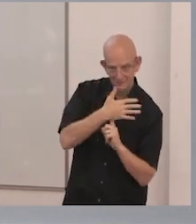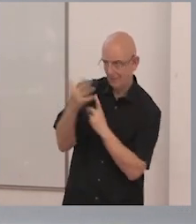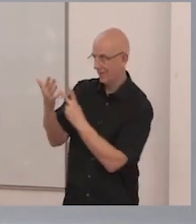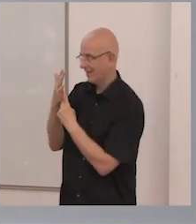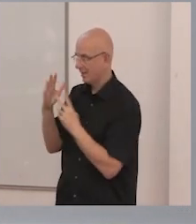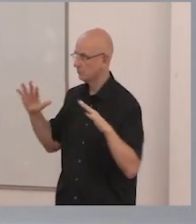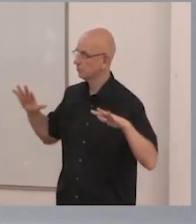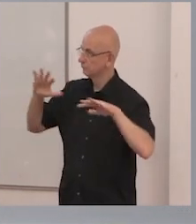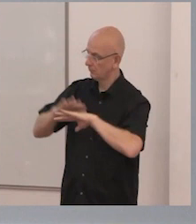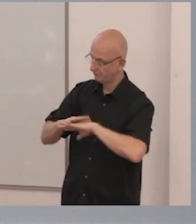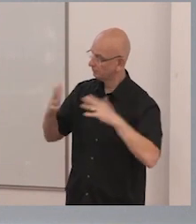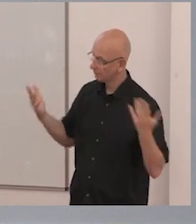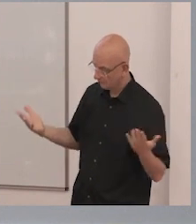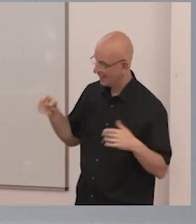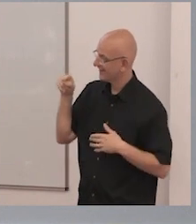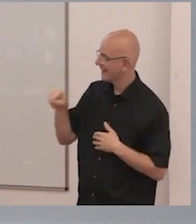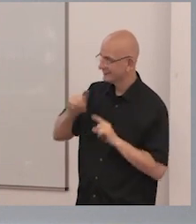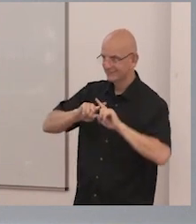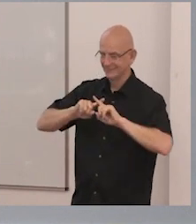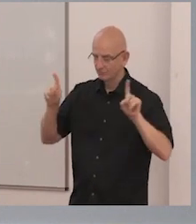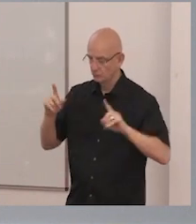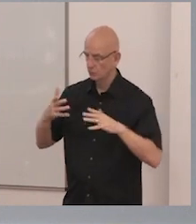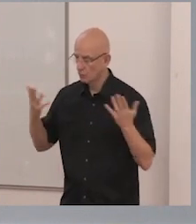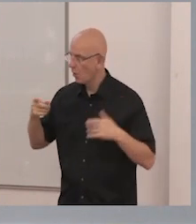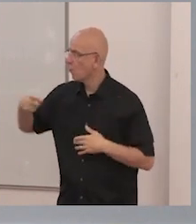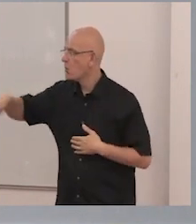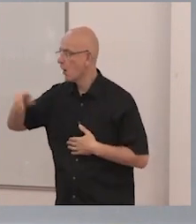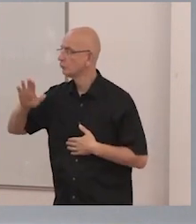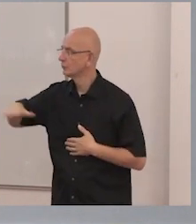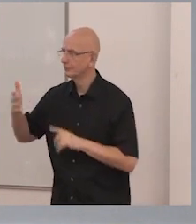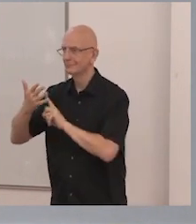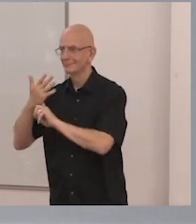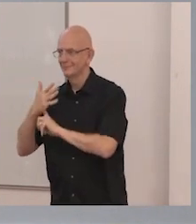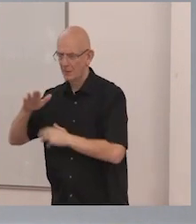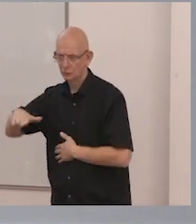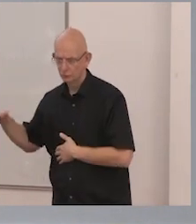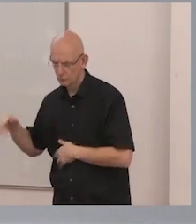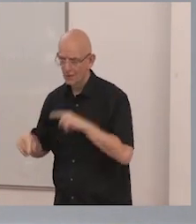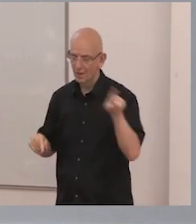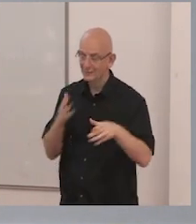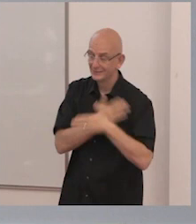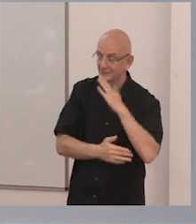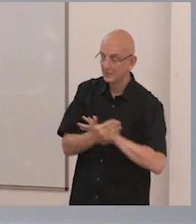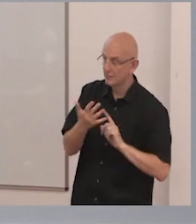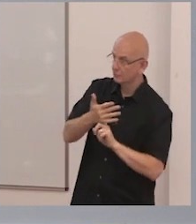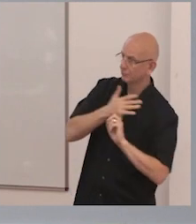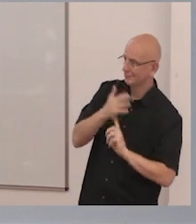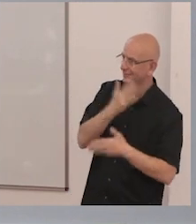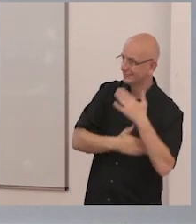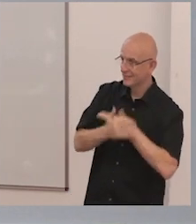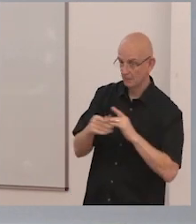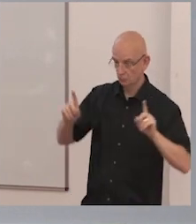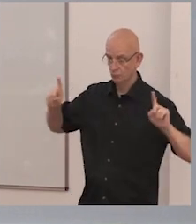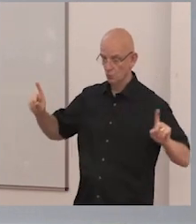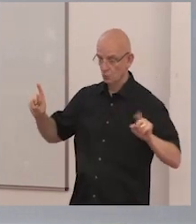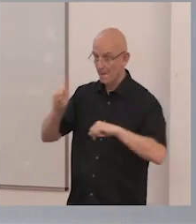different from adults with disabilities. So international law becomes a really important